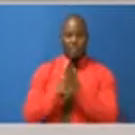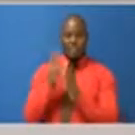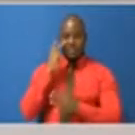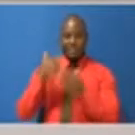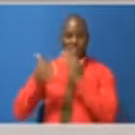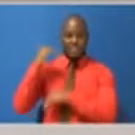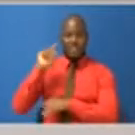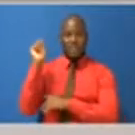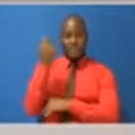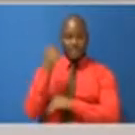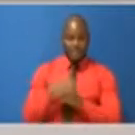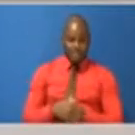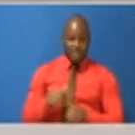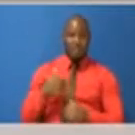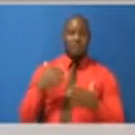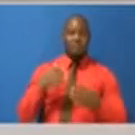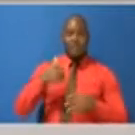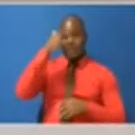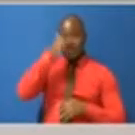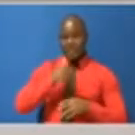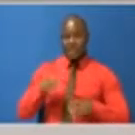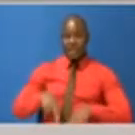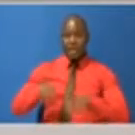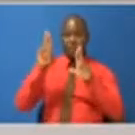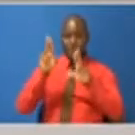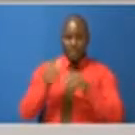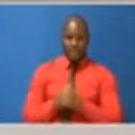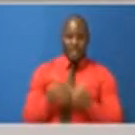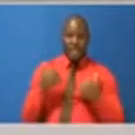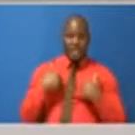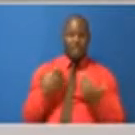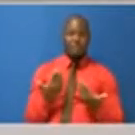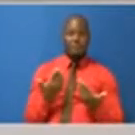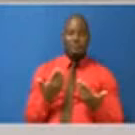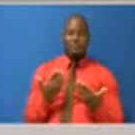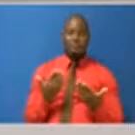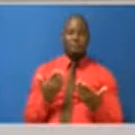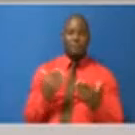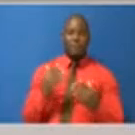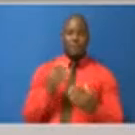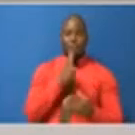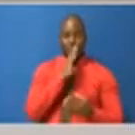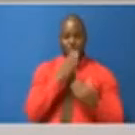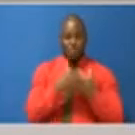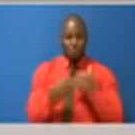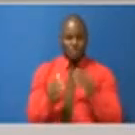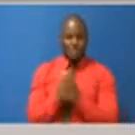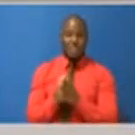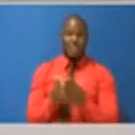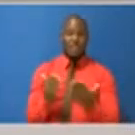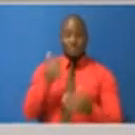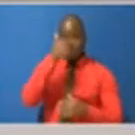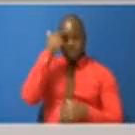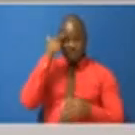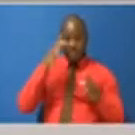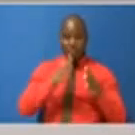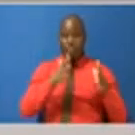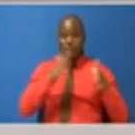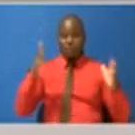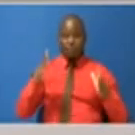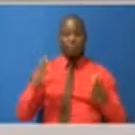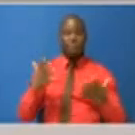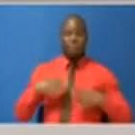history of kenya look at the highway for example that was the more road solution what we need is because of the expanding